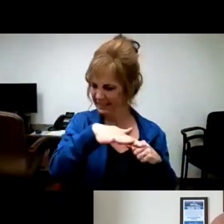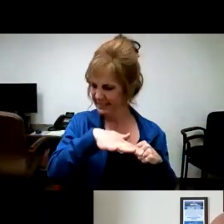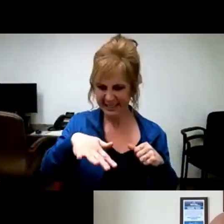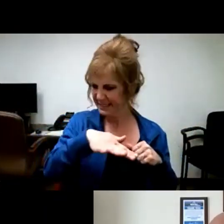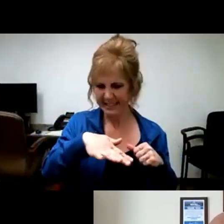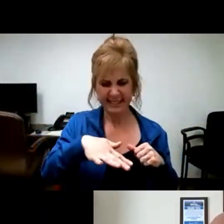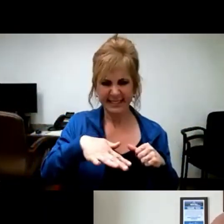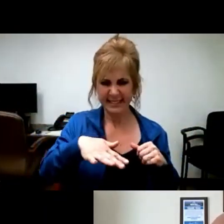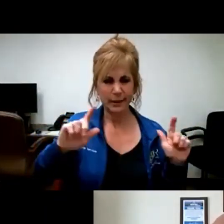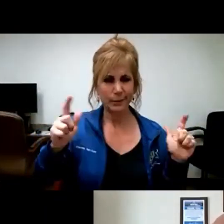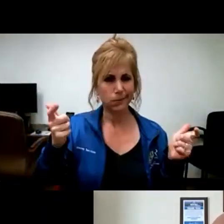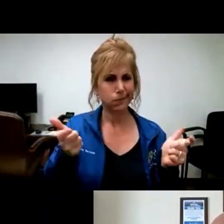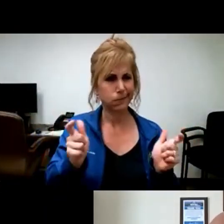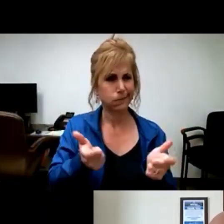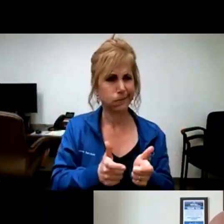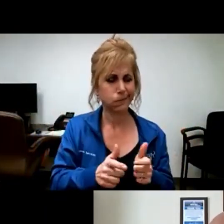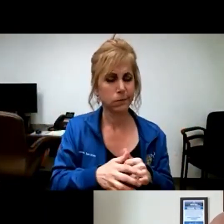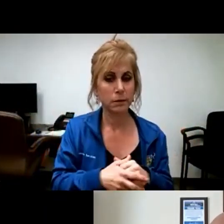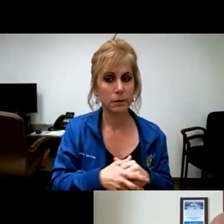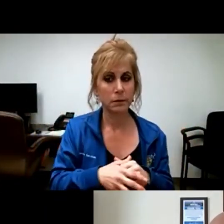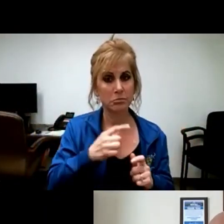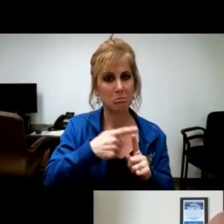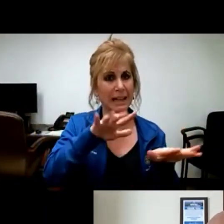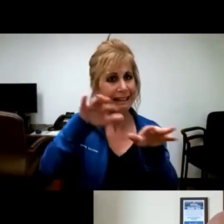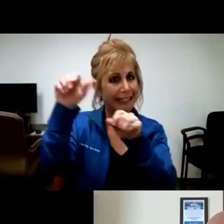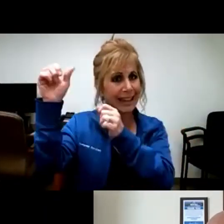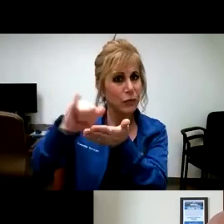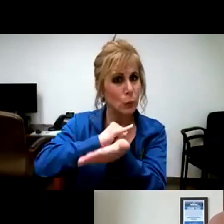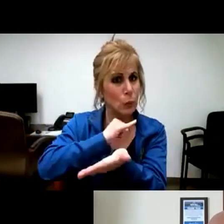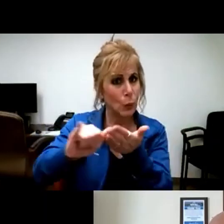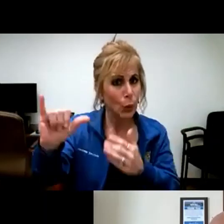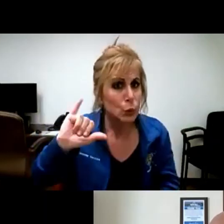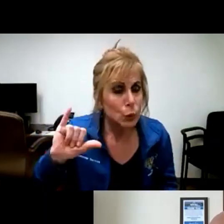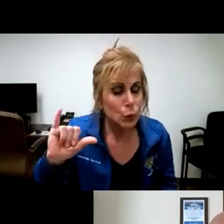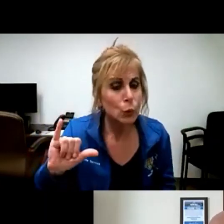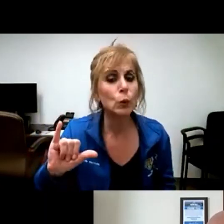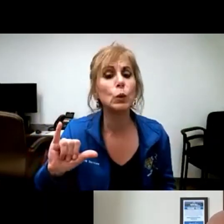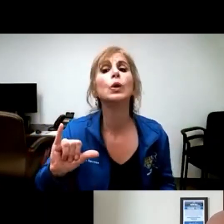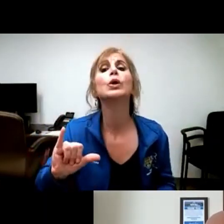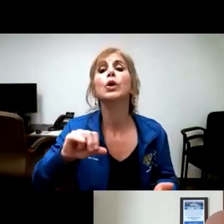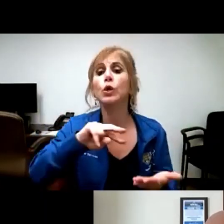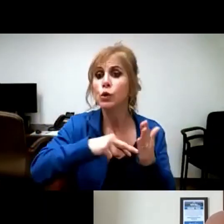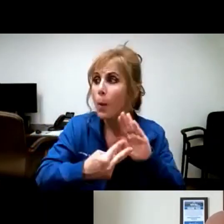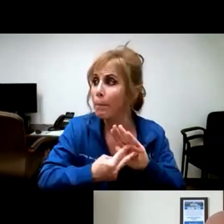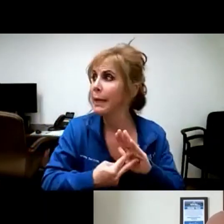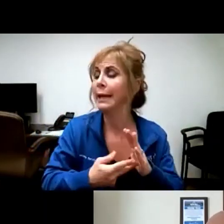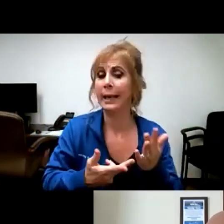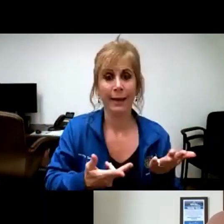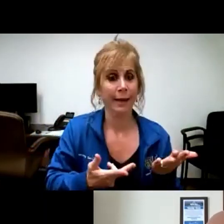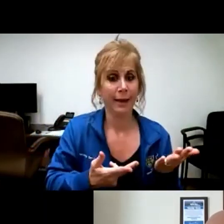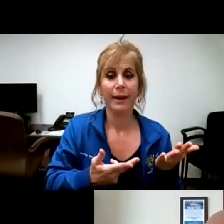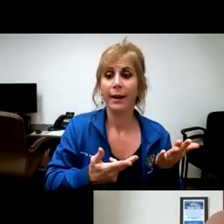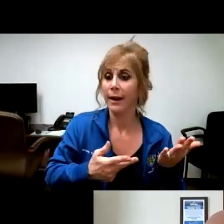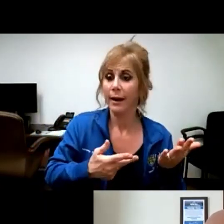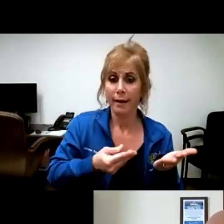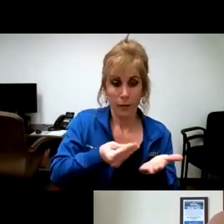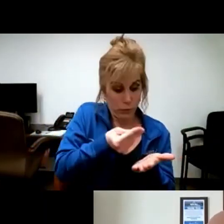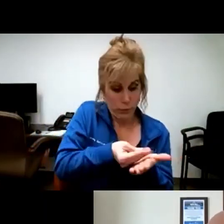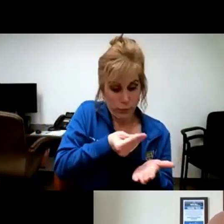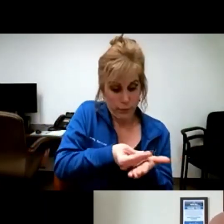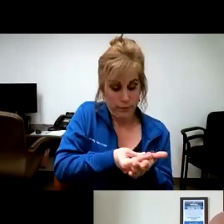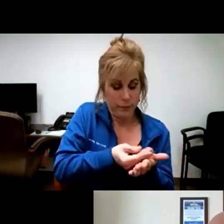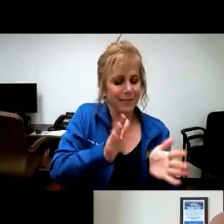further deprivating our areas of most need. So instead of just solely looking at getting